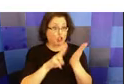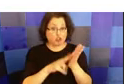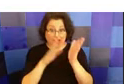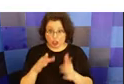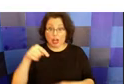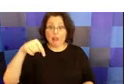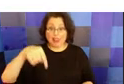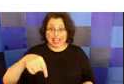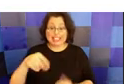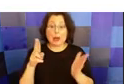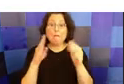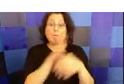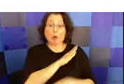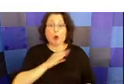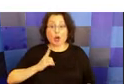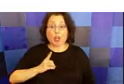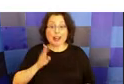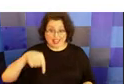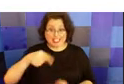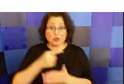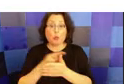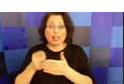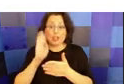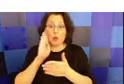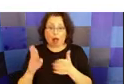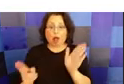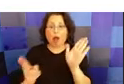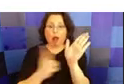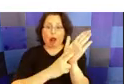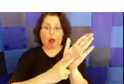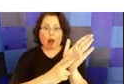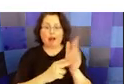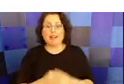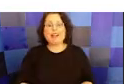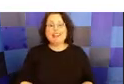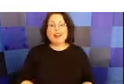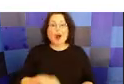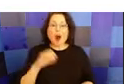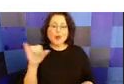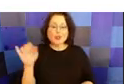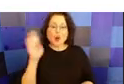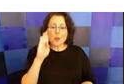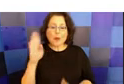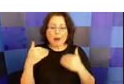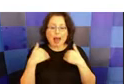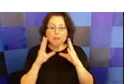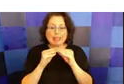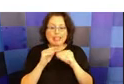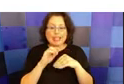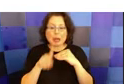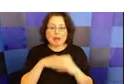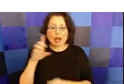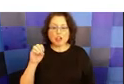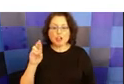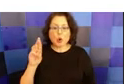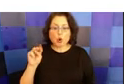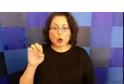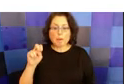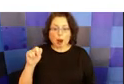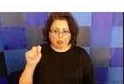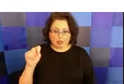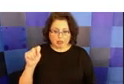week. Next week, we're going to have a similar meeting related to Dormont Junction Station, which is also at the 30%